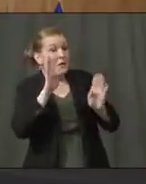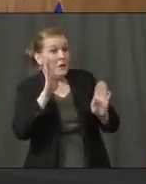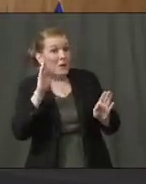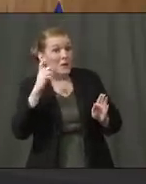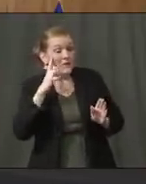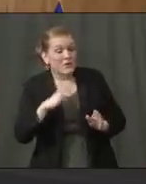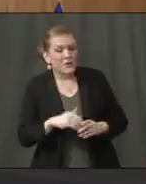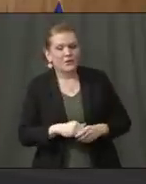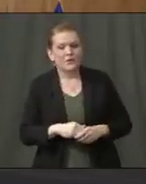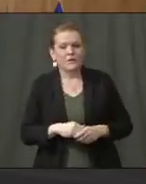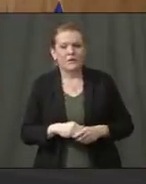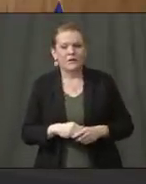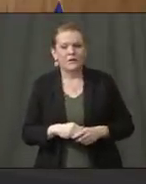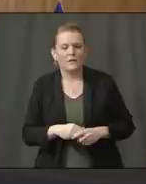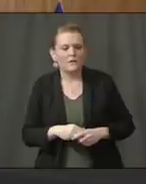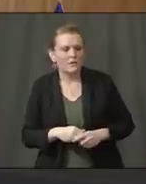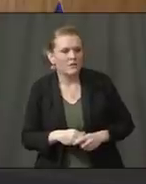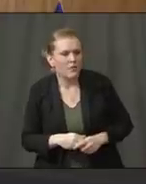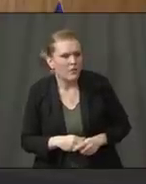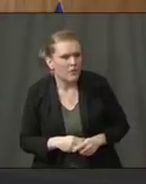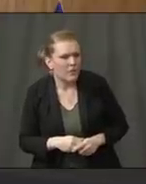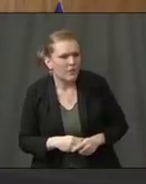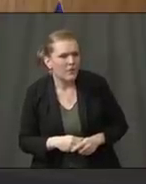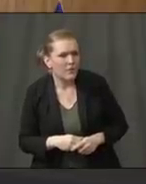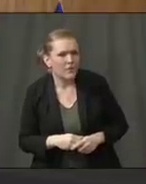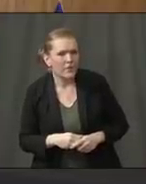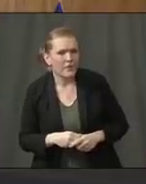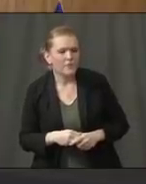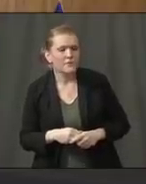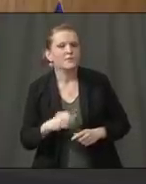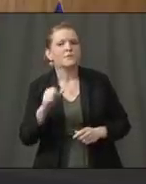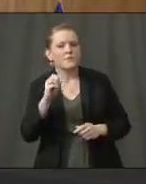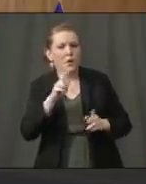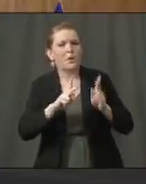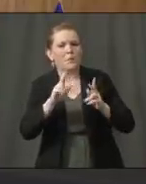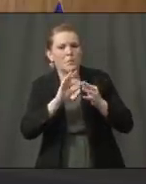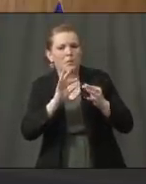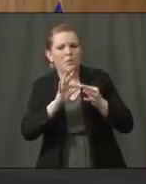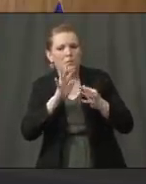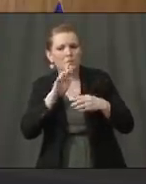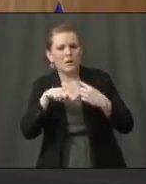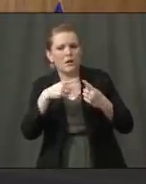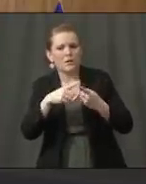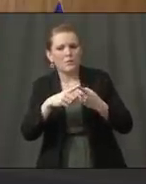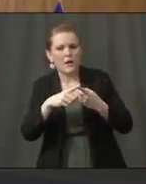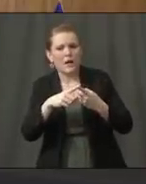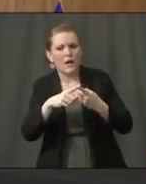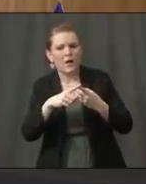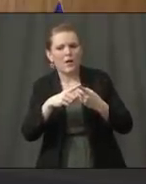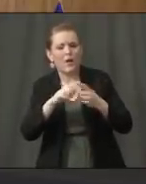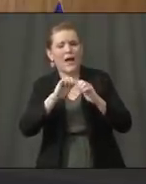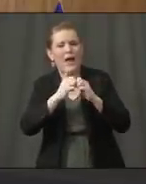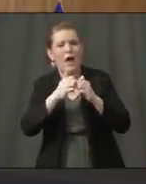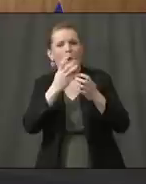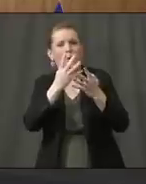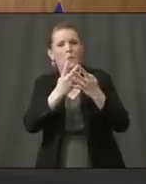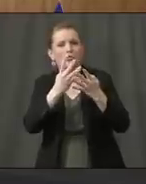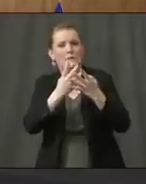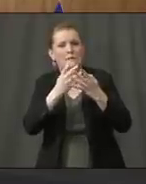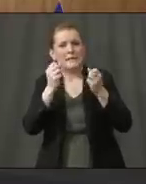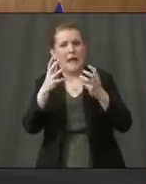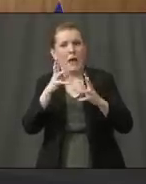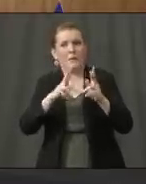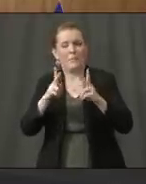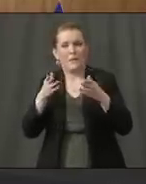So Hearst today reported that the decline in the prison population is due to fewer people entering the facilities, not more people being